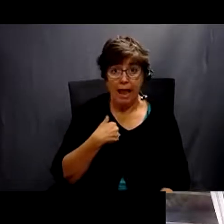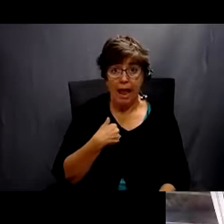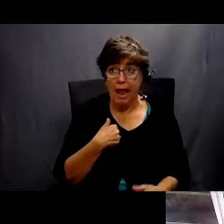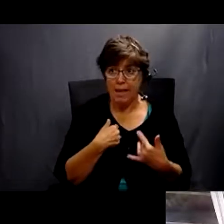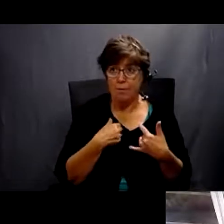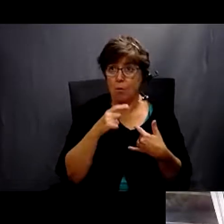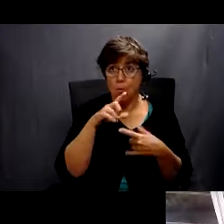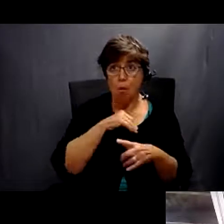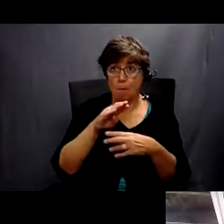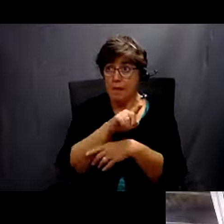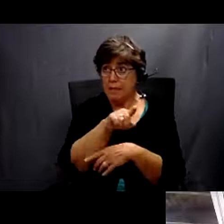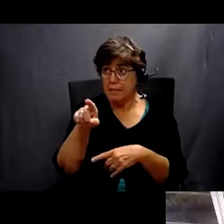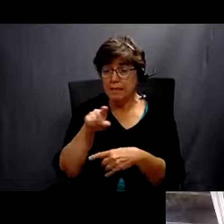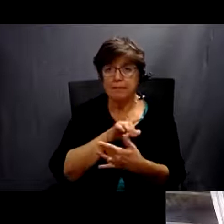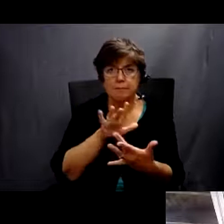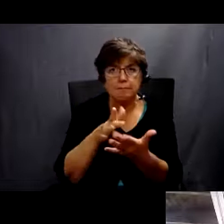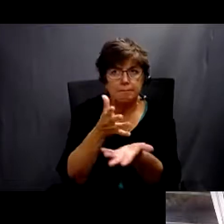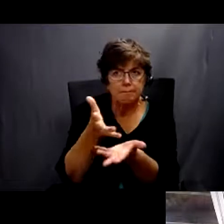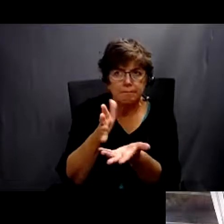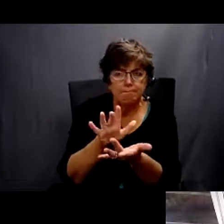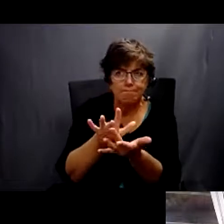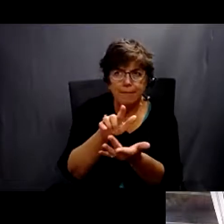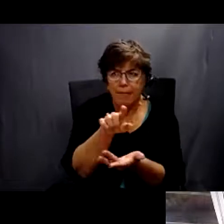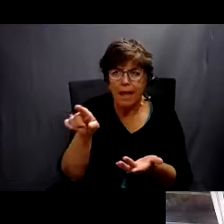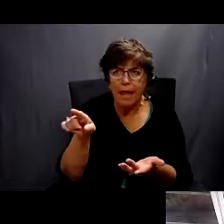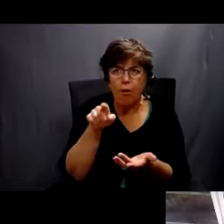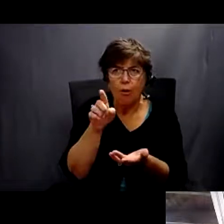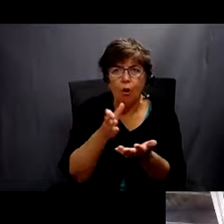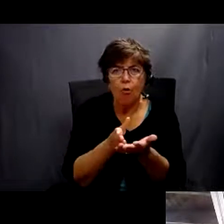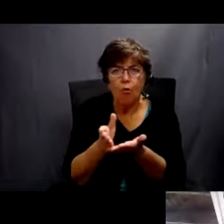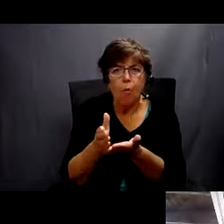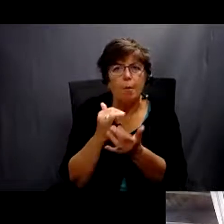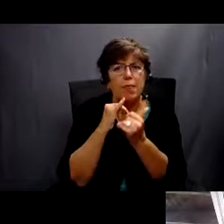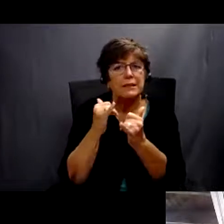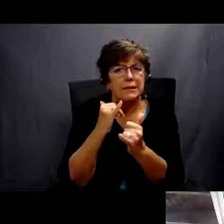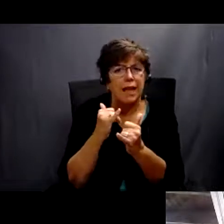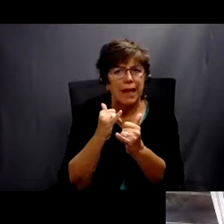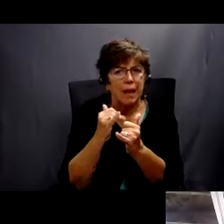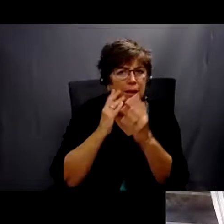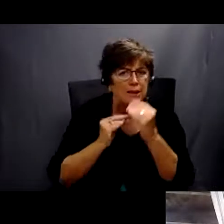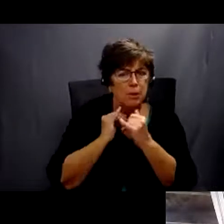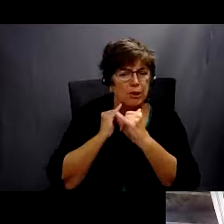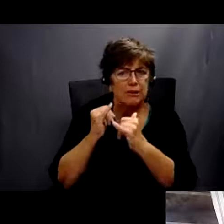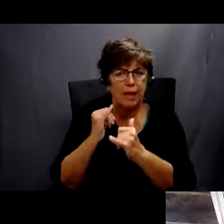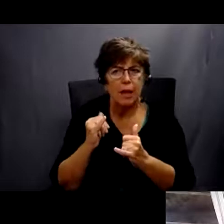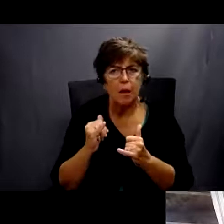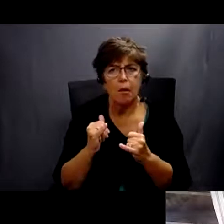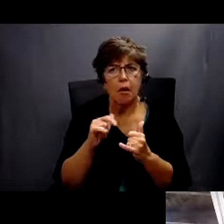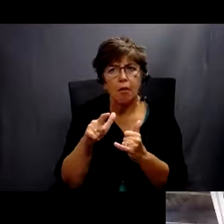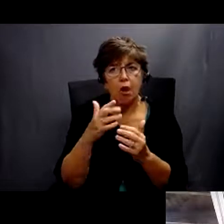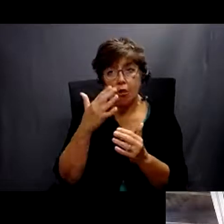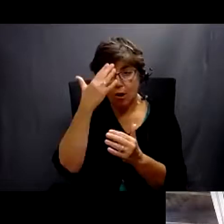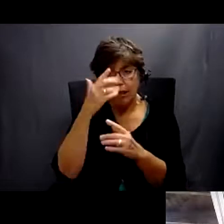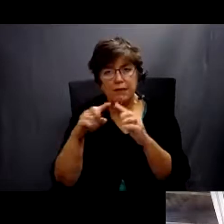entrepreneurs and providers who are going through the same thing and maybe have different knowledge than